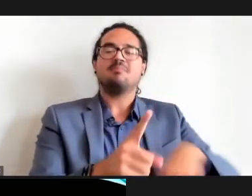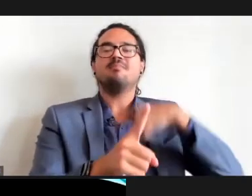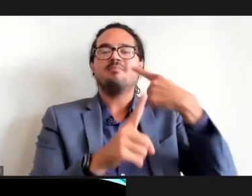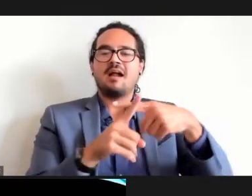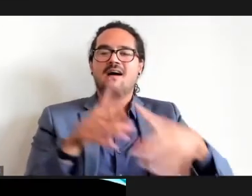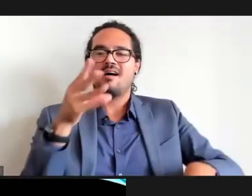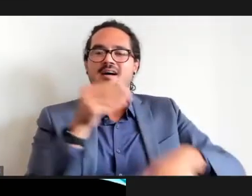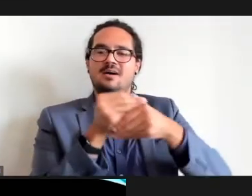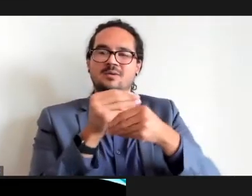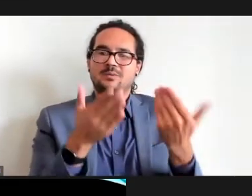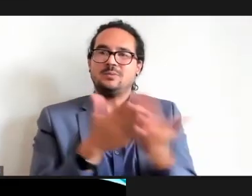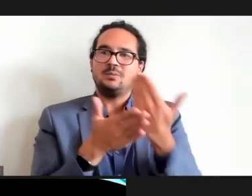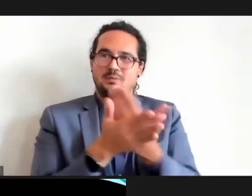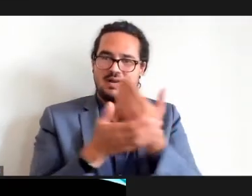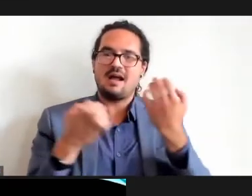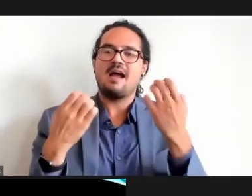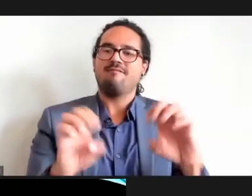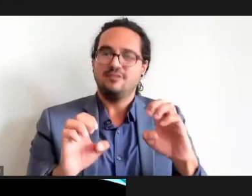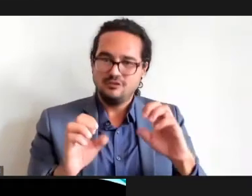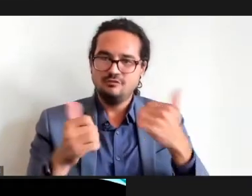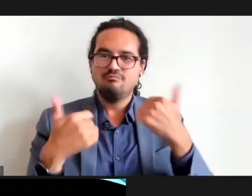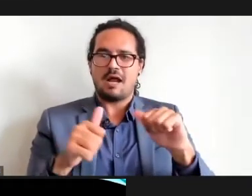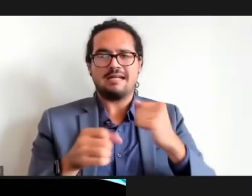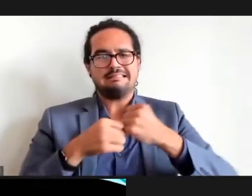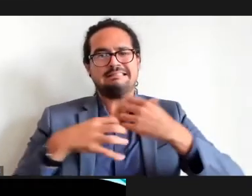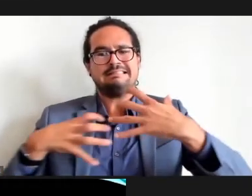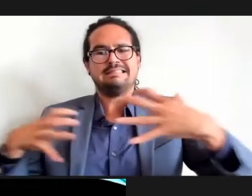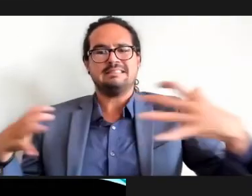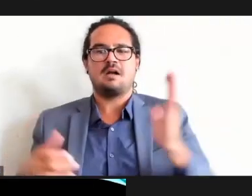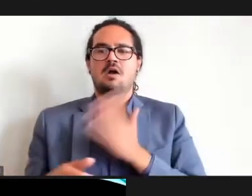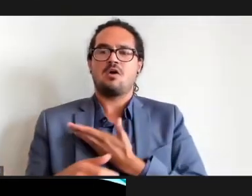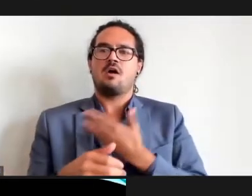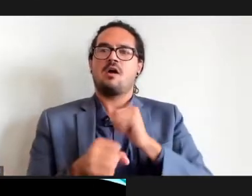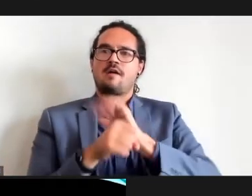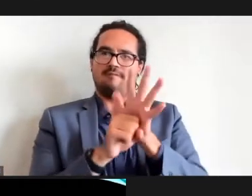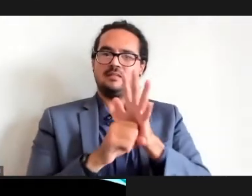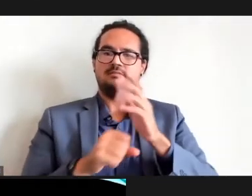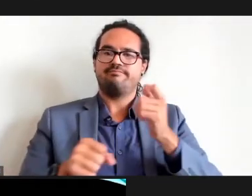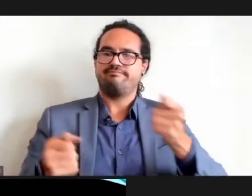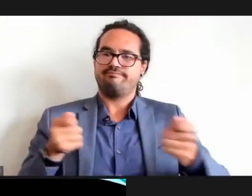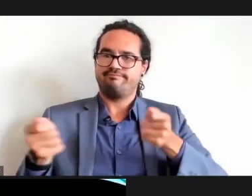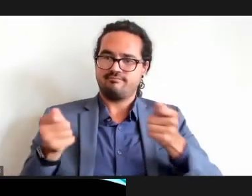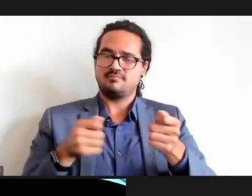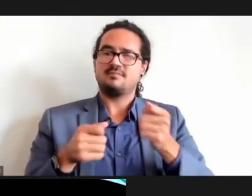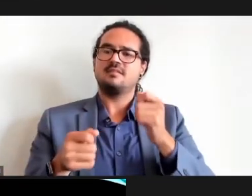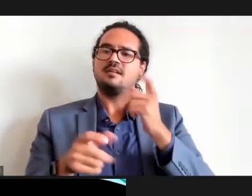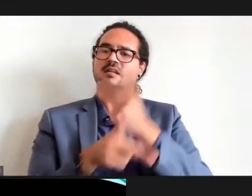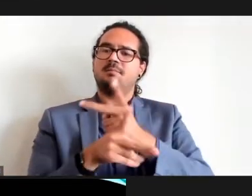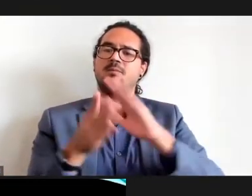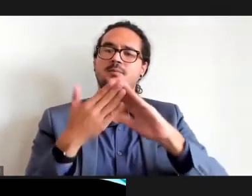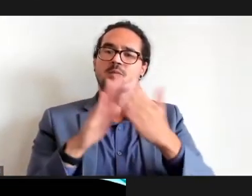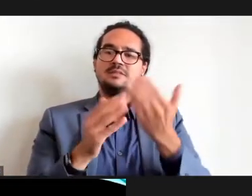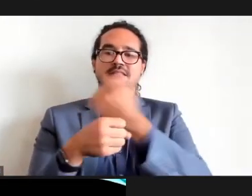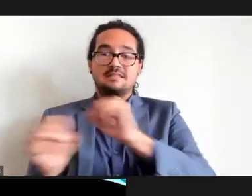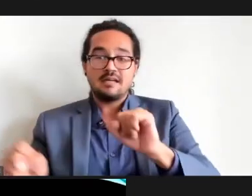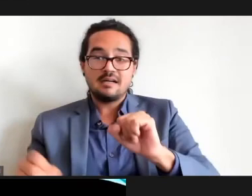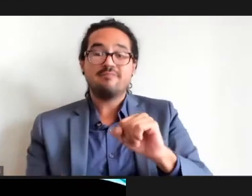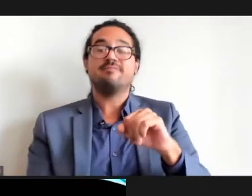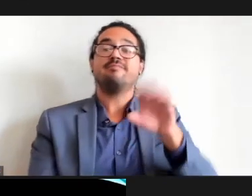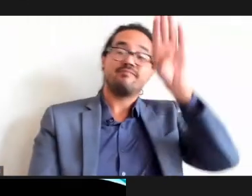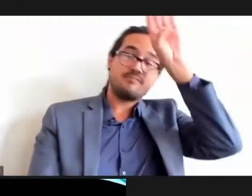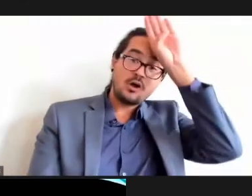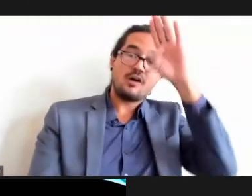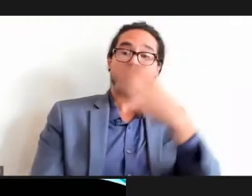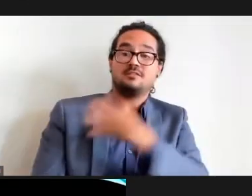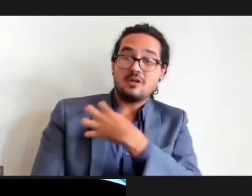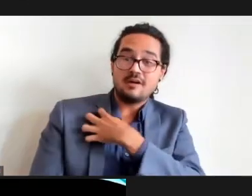community safe and our first responders safe as well. So with that, I want to do a quick operational briefing on